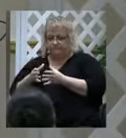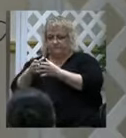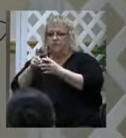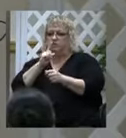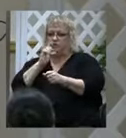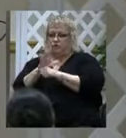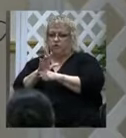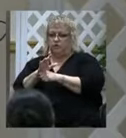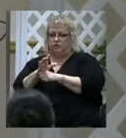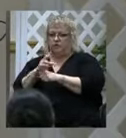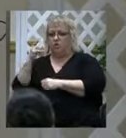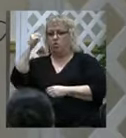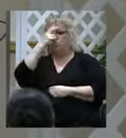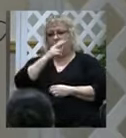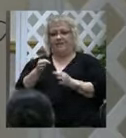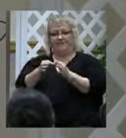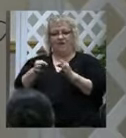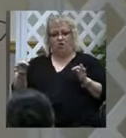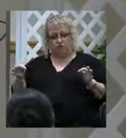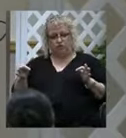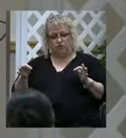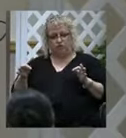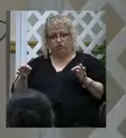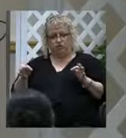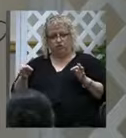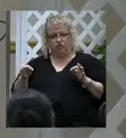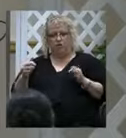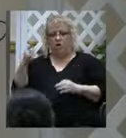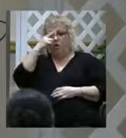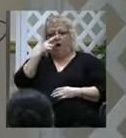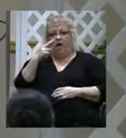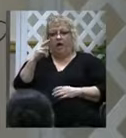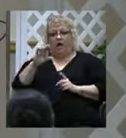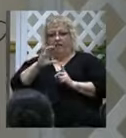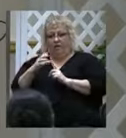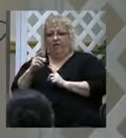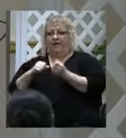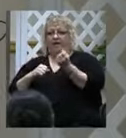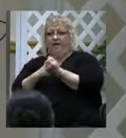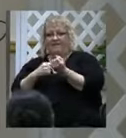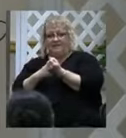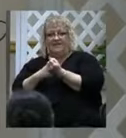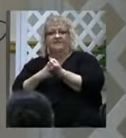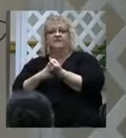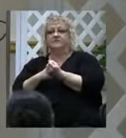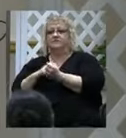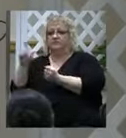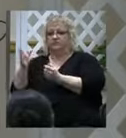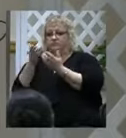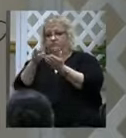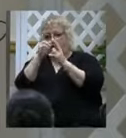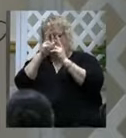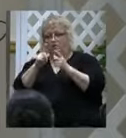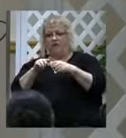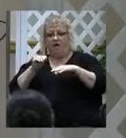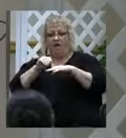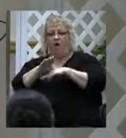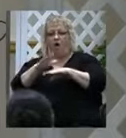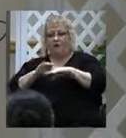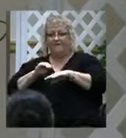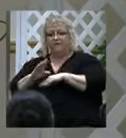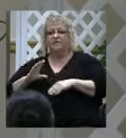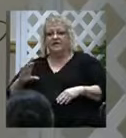ensure that Hawaiian language, a Hawaiian language advocate, their presence was on our advisory council,